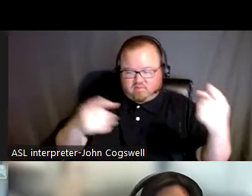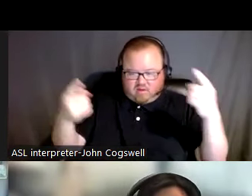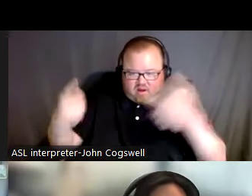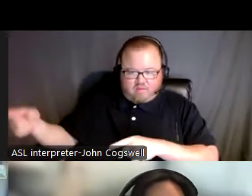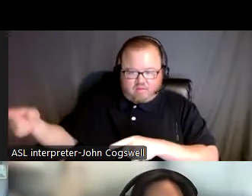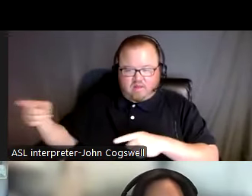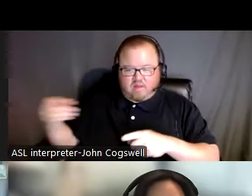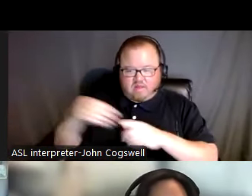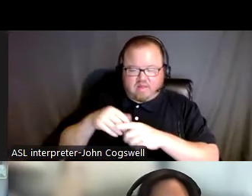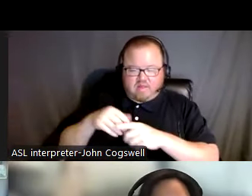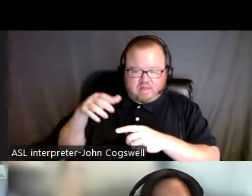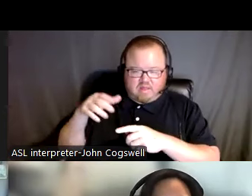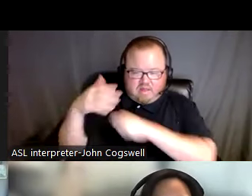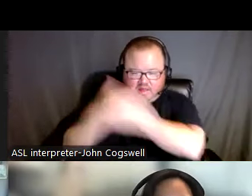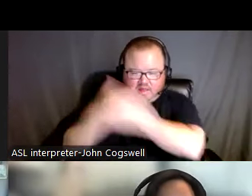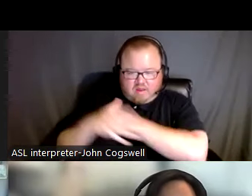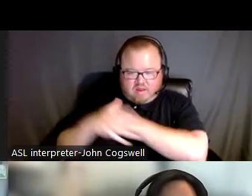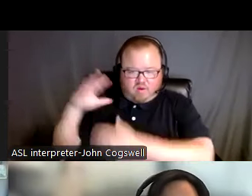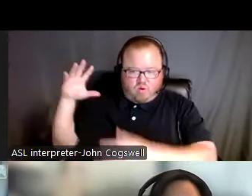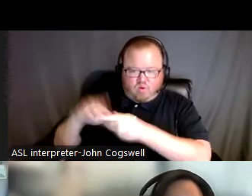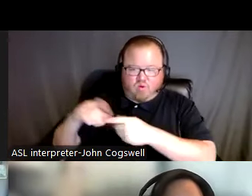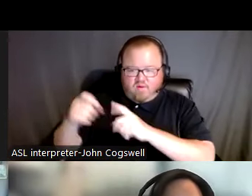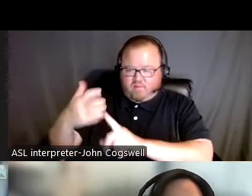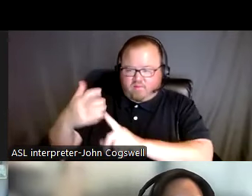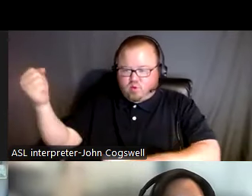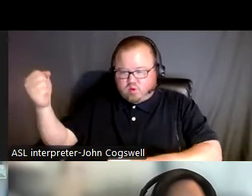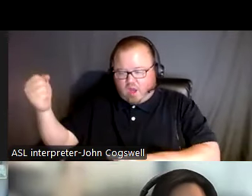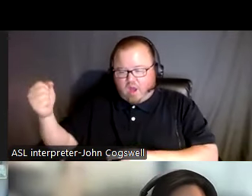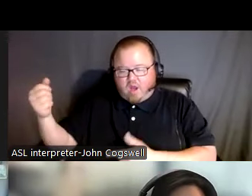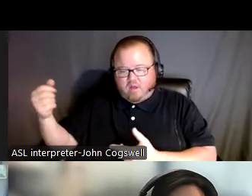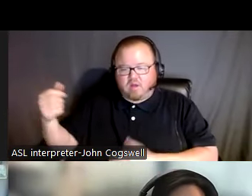in the county, total deaths by suicide alone is